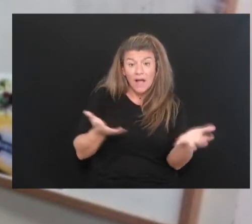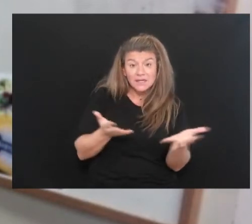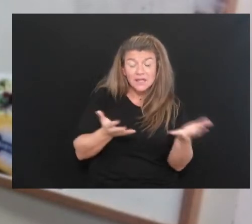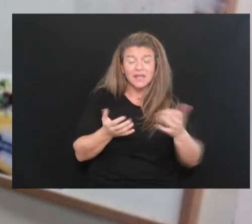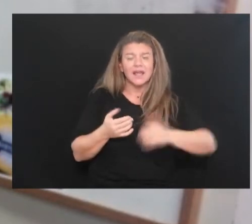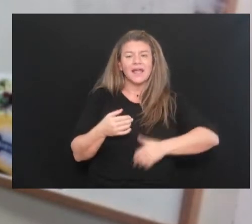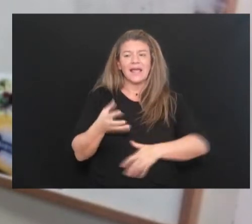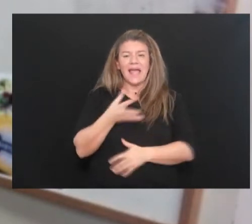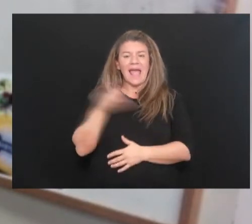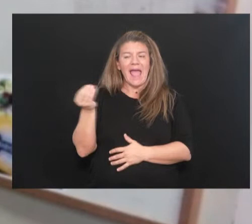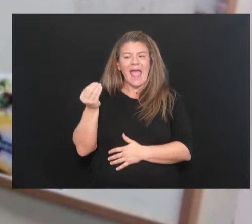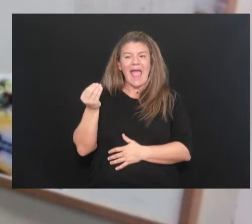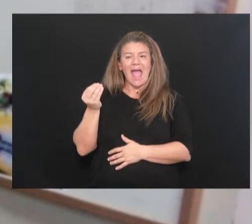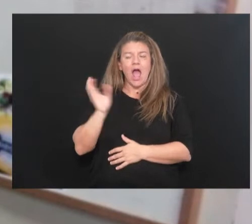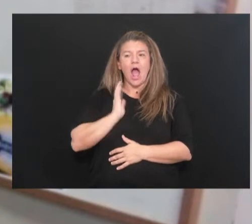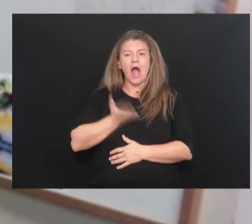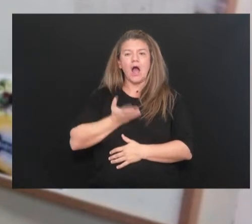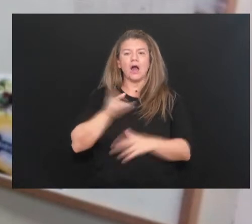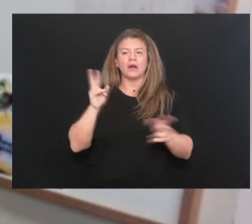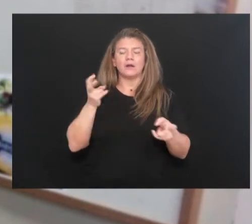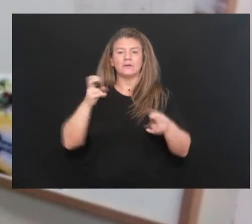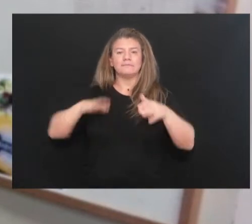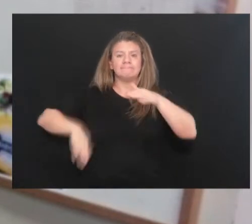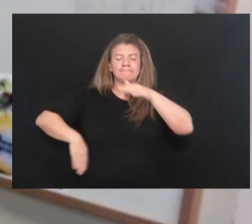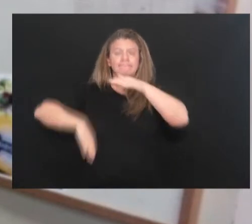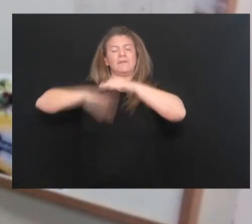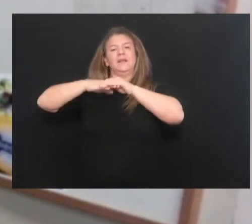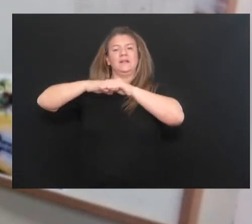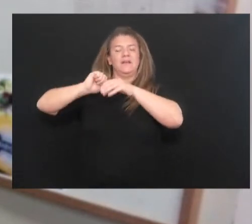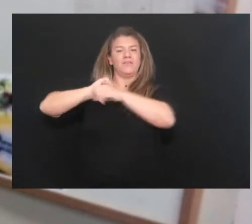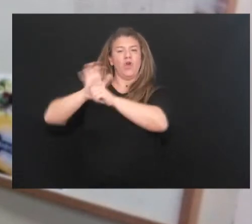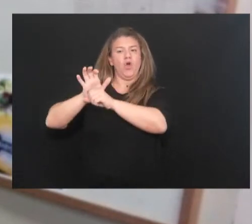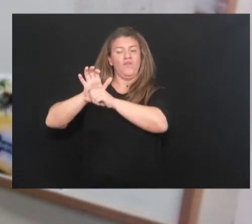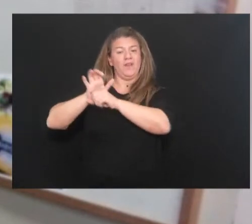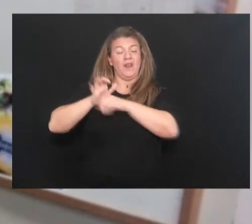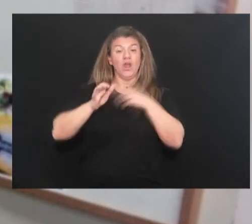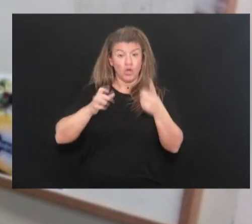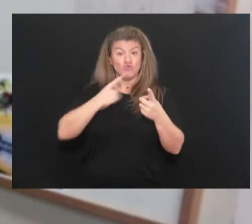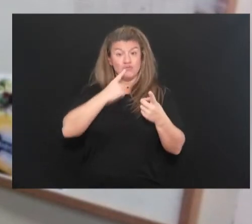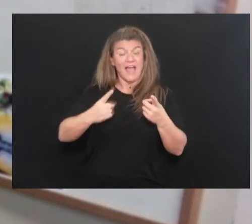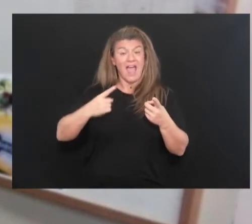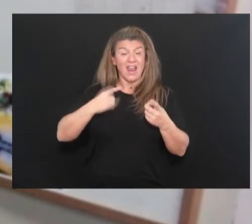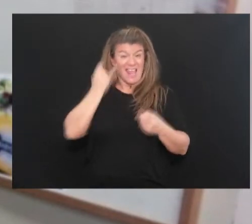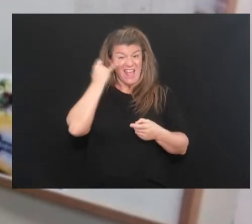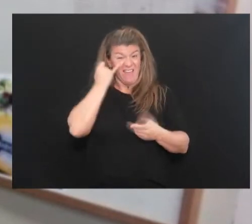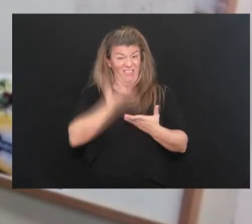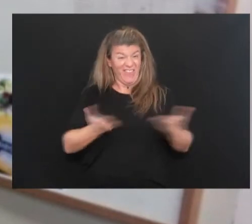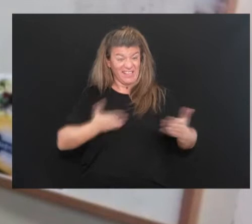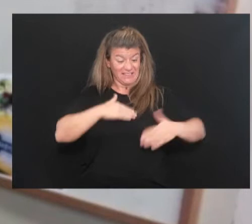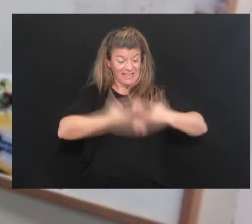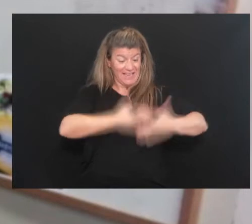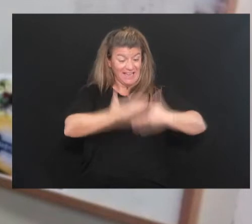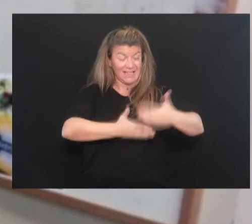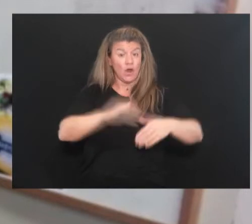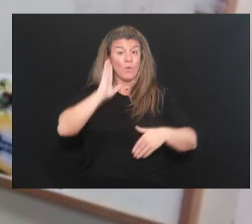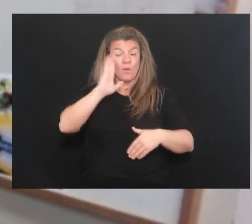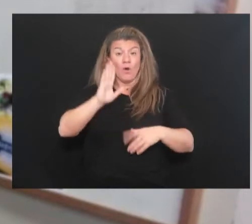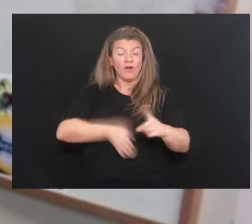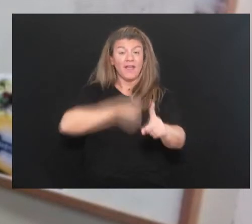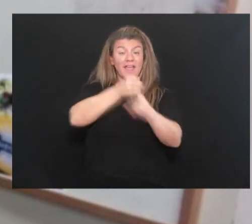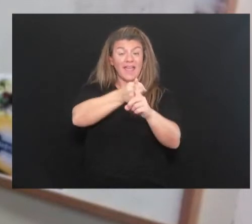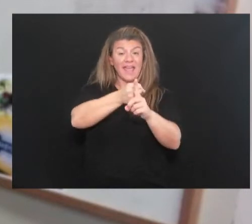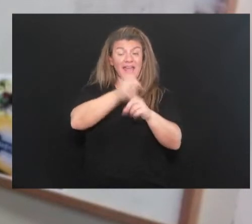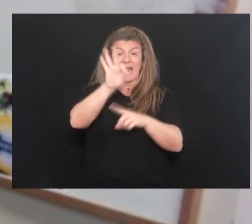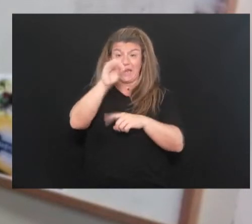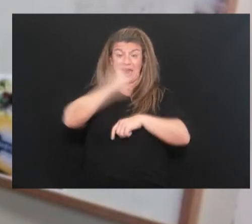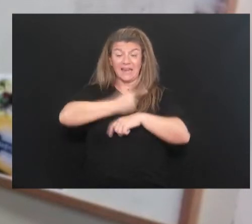the ceiling of COVID patients? I know, we were saying we're on track to be at the all-time peak in 90